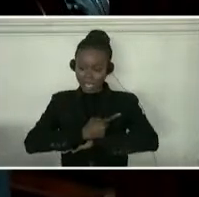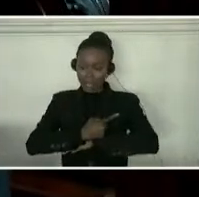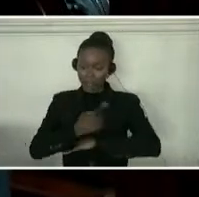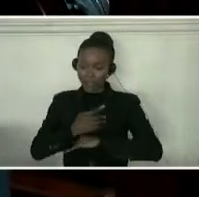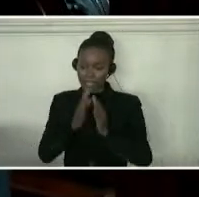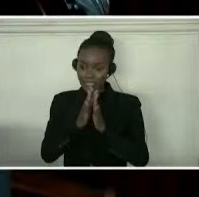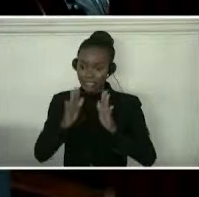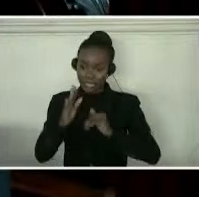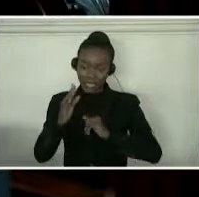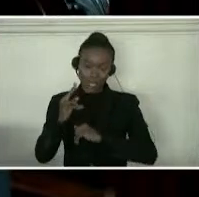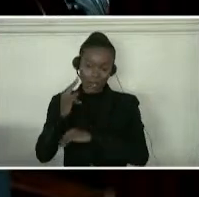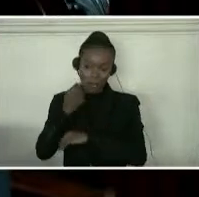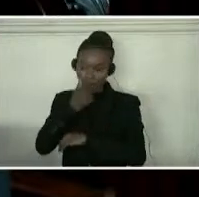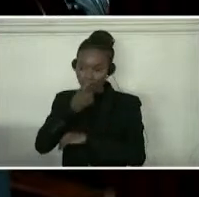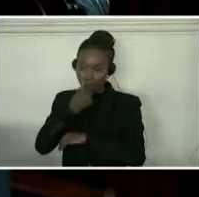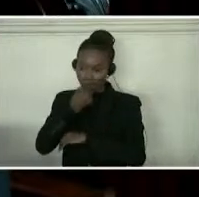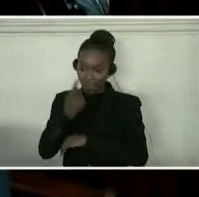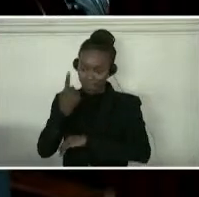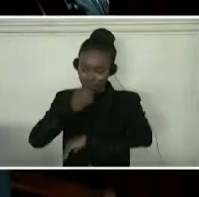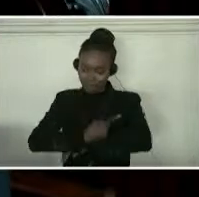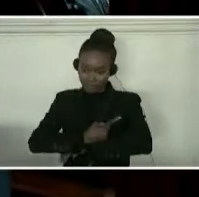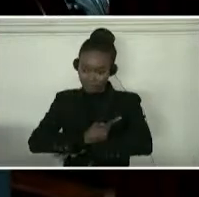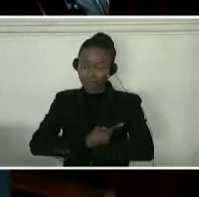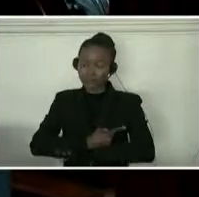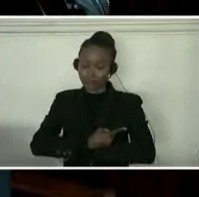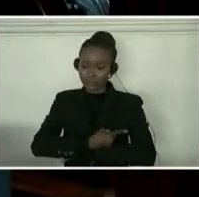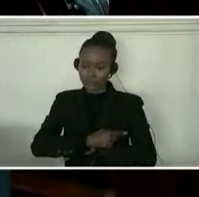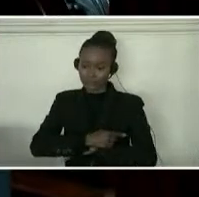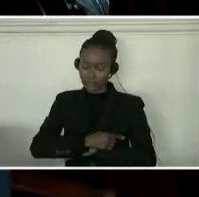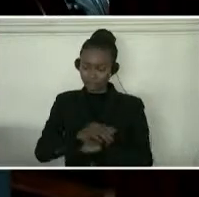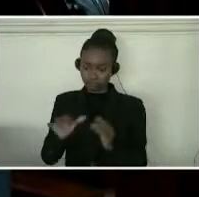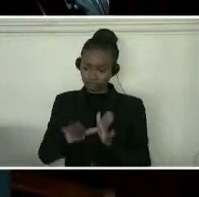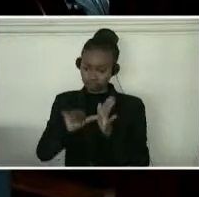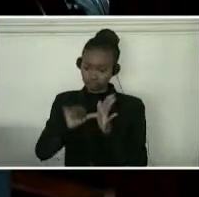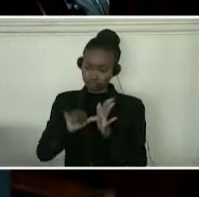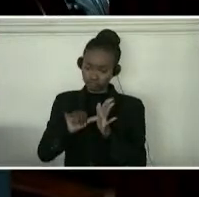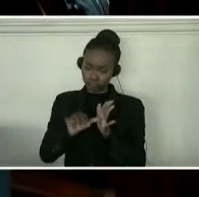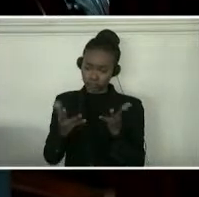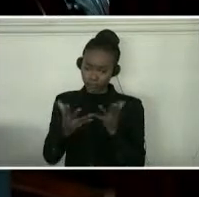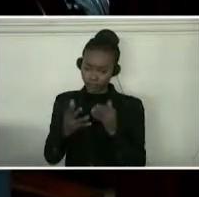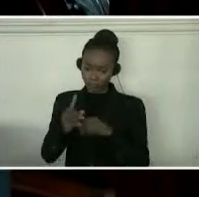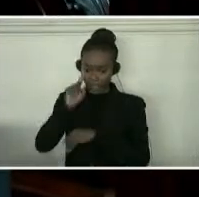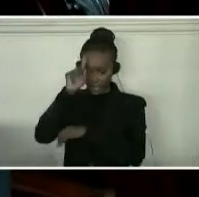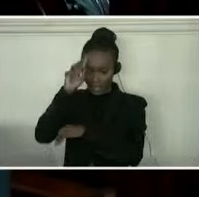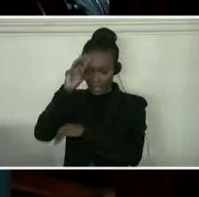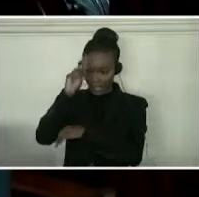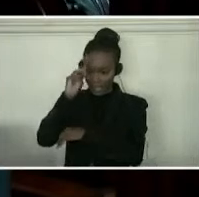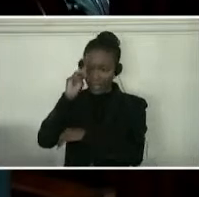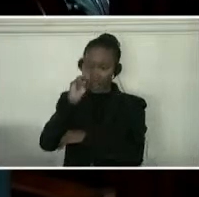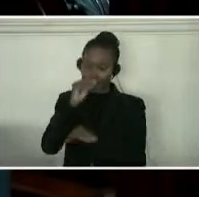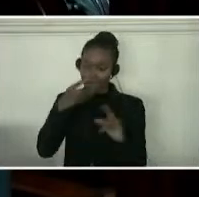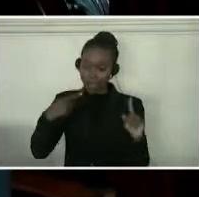oath at the union building our own president nelson prolificer